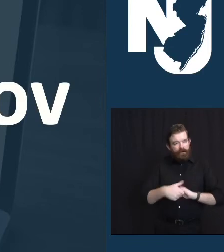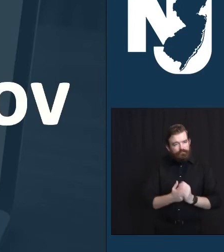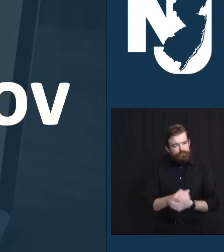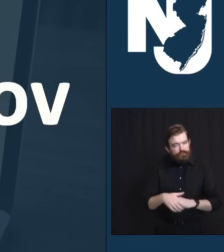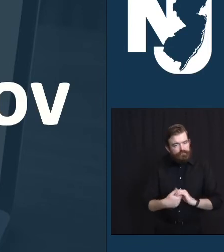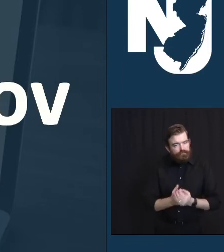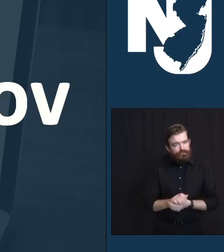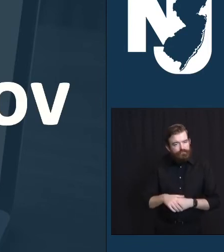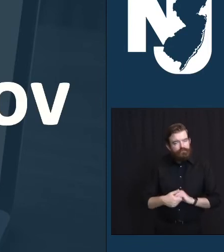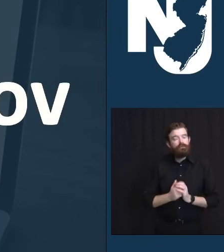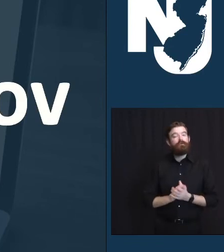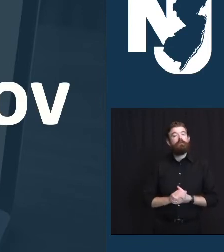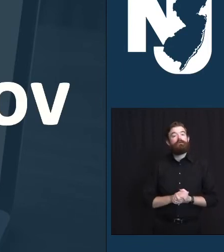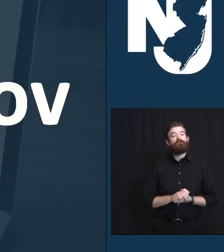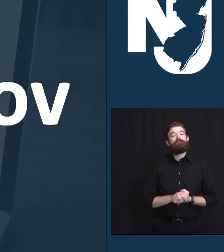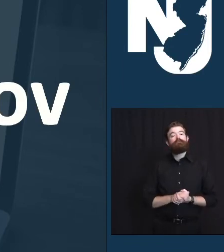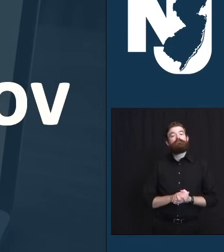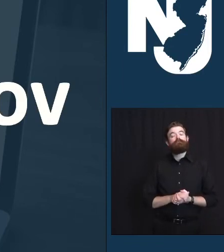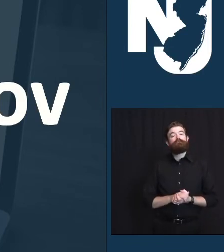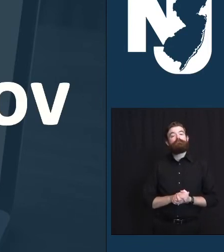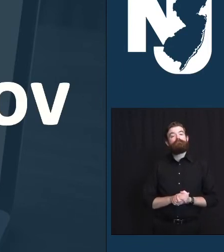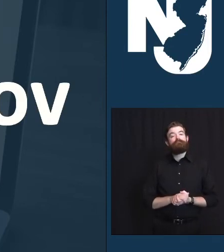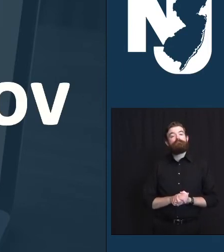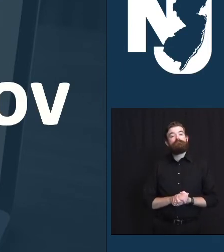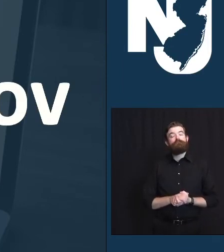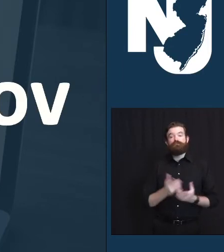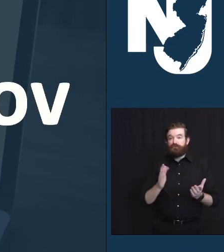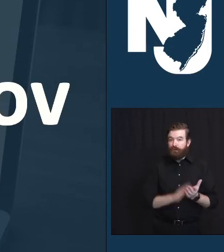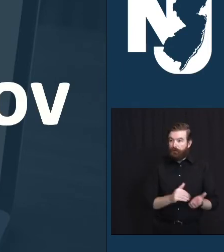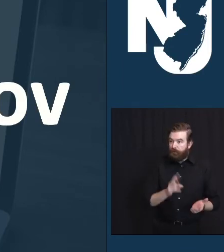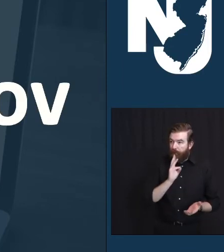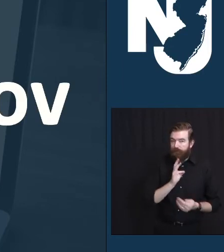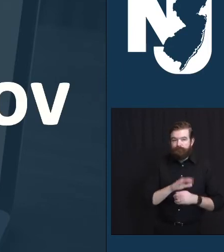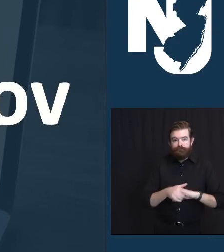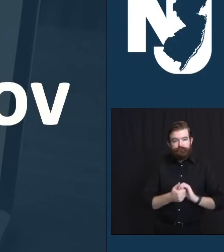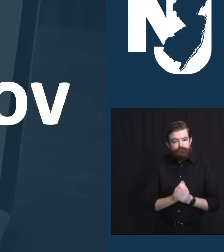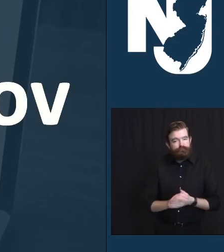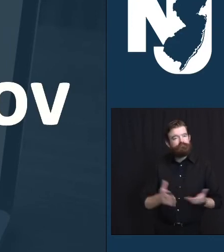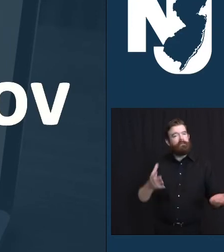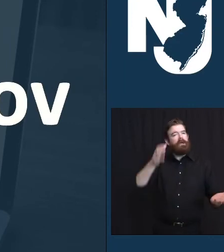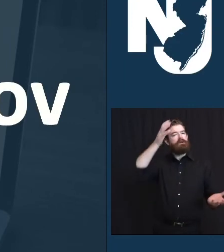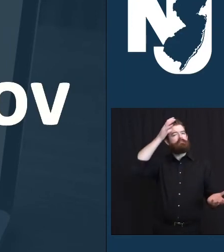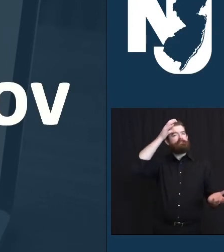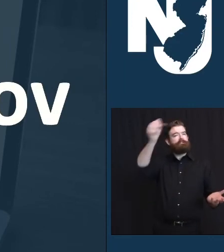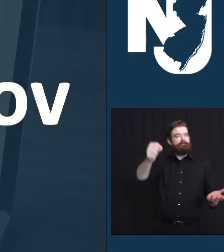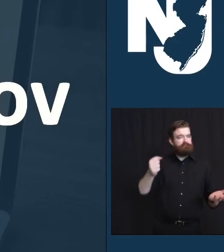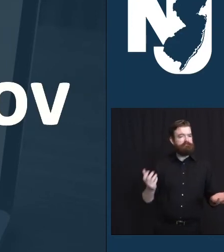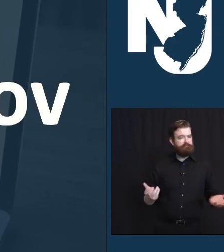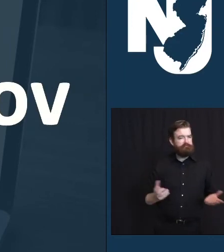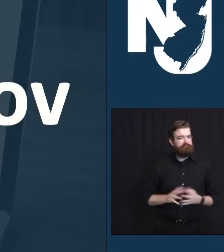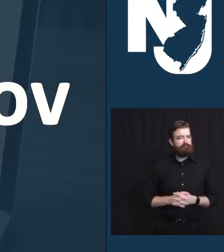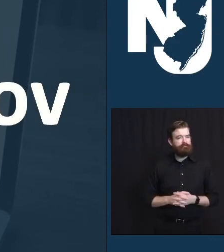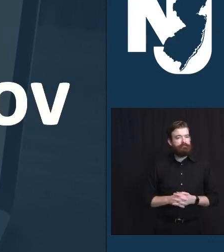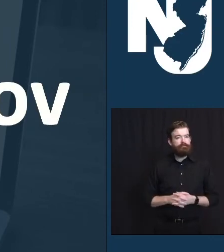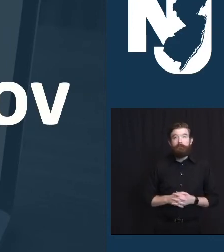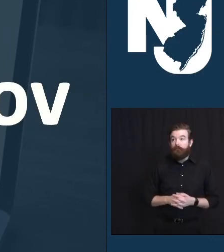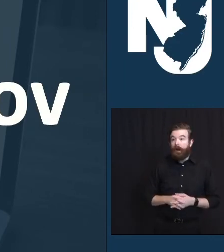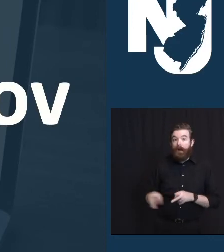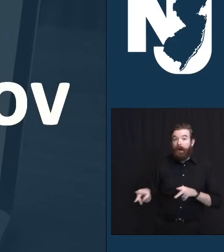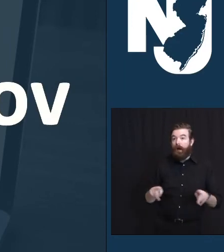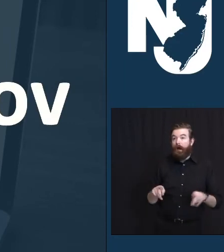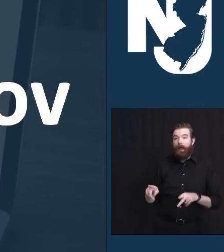face masks, washing our hands with soap and water, and just simply using common sense and not going to a big indoor Christmas or New Year's